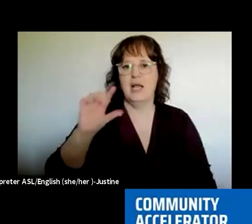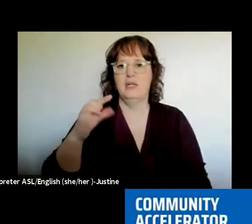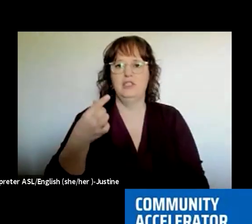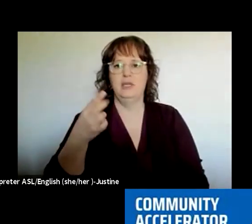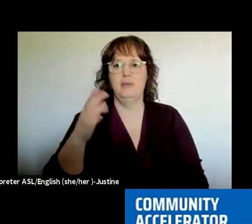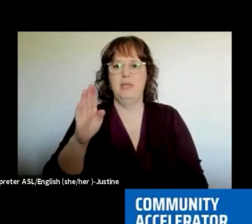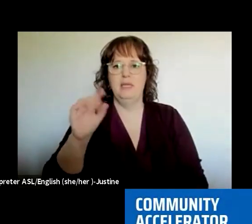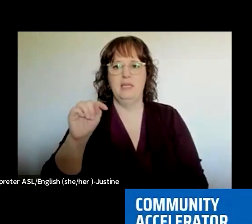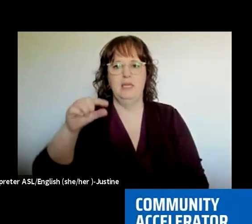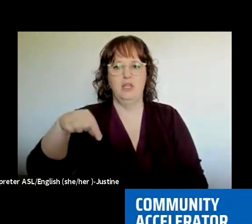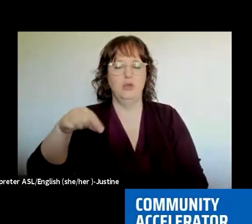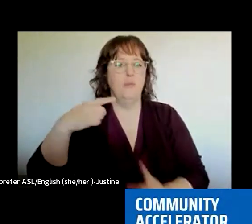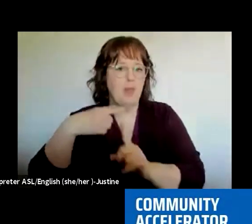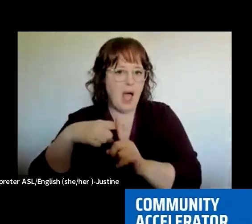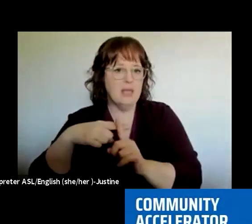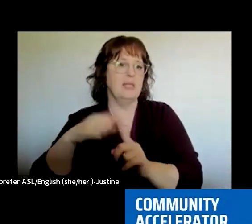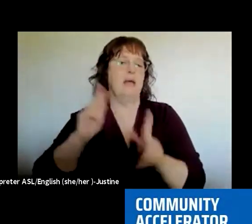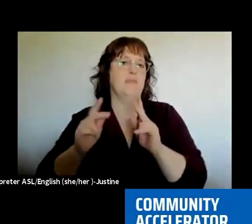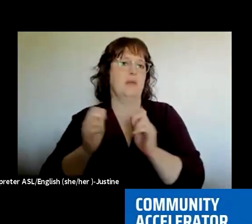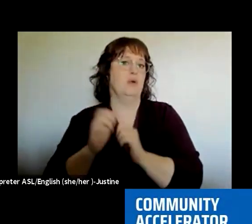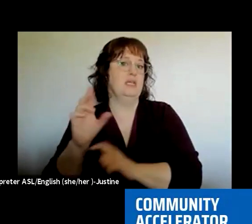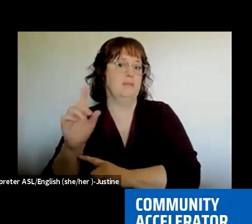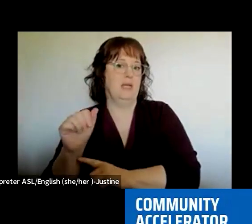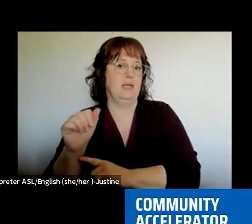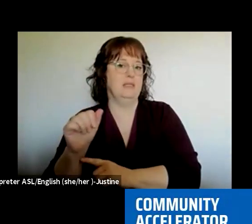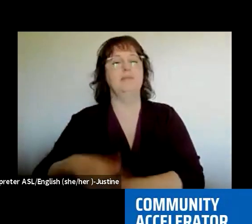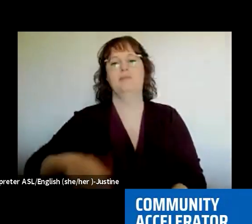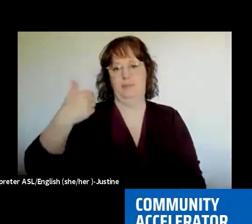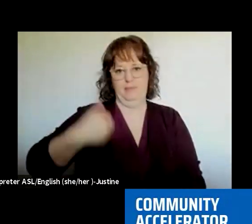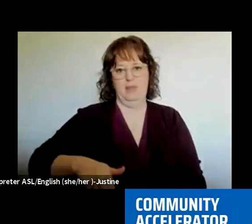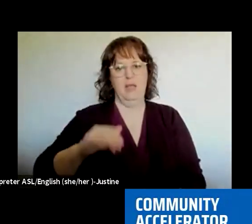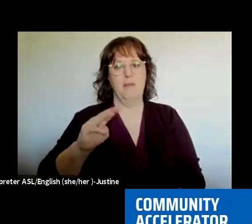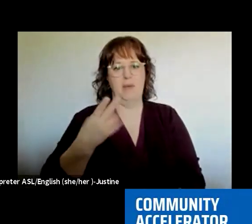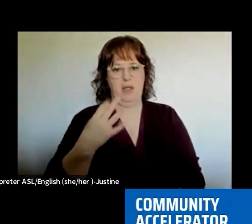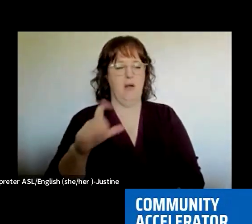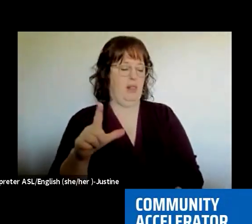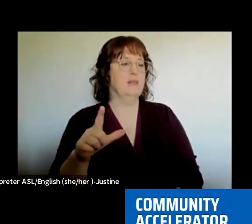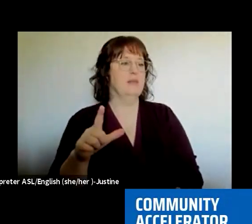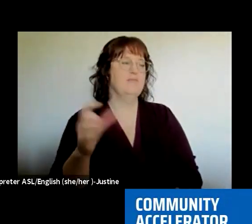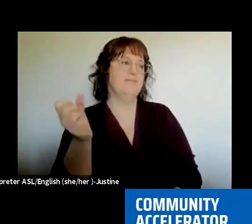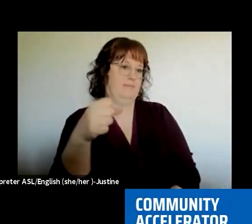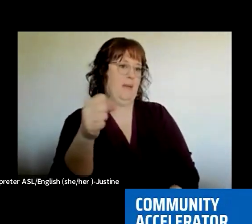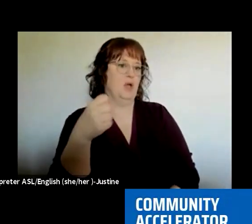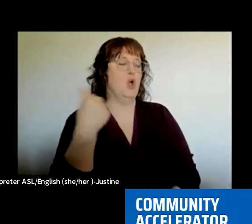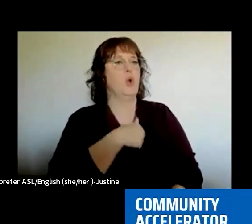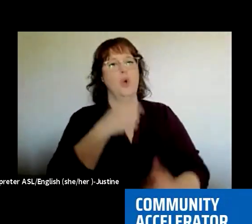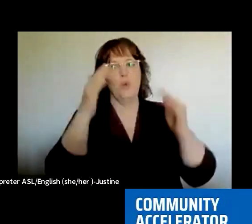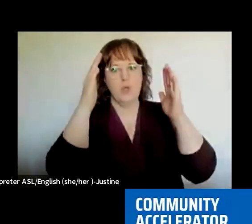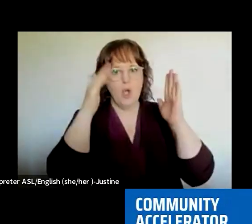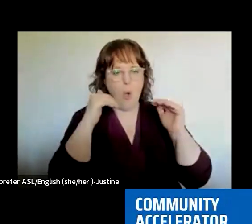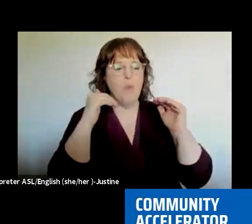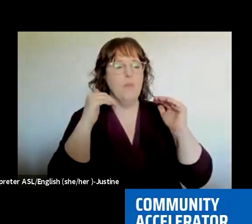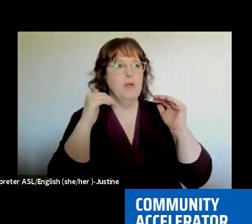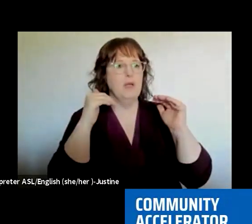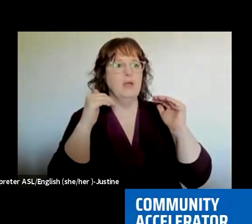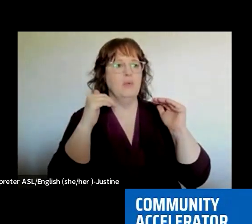disabilities? Yeah, this is Michael. I'll grab this one. Our hope is that, we are reaching